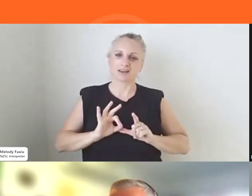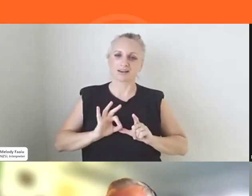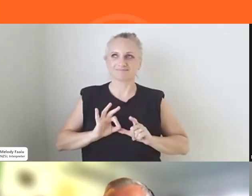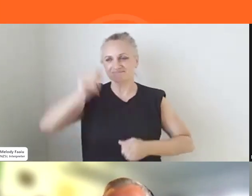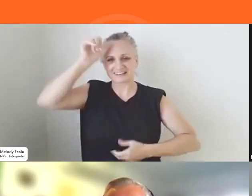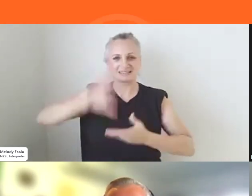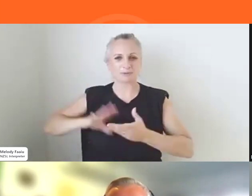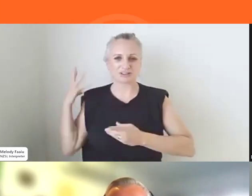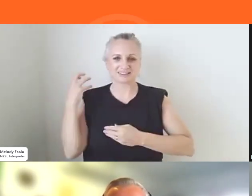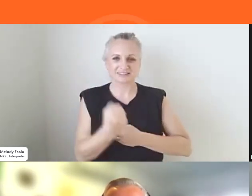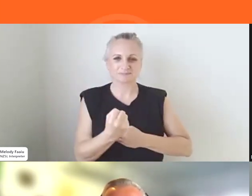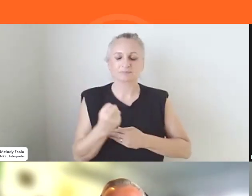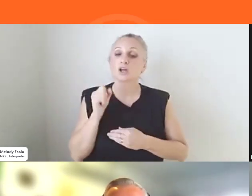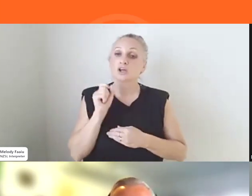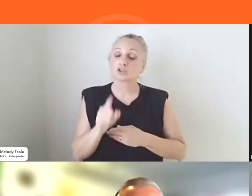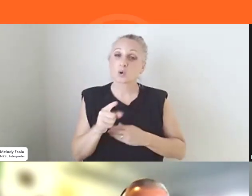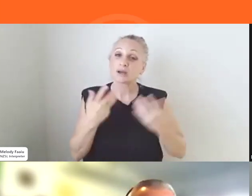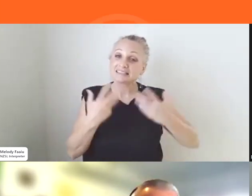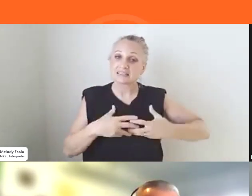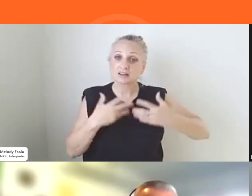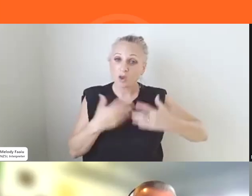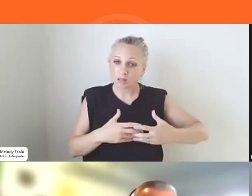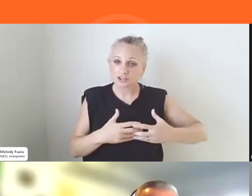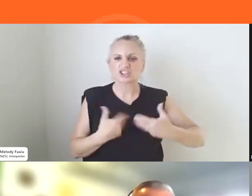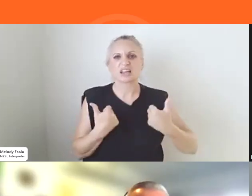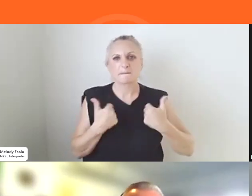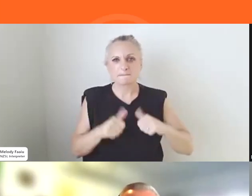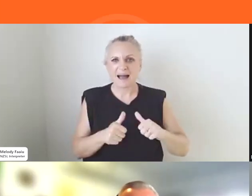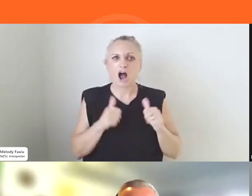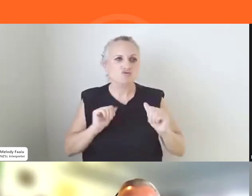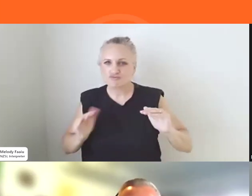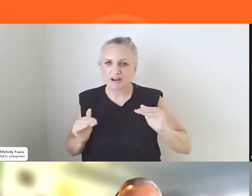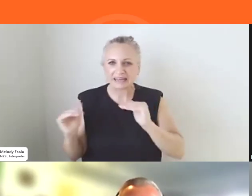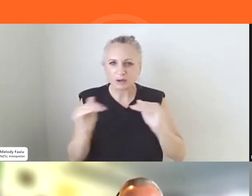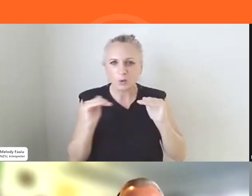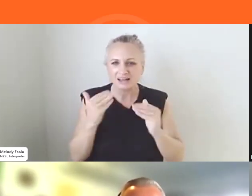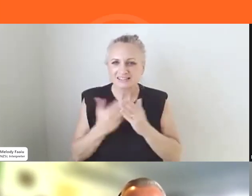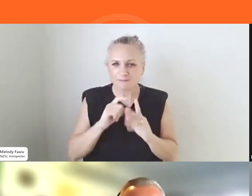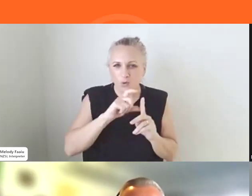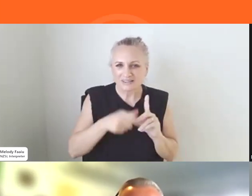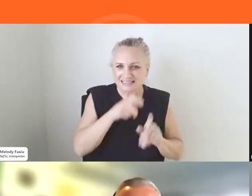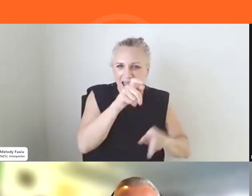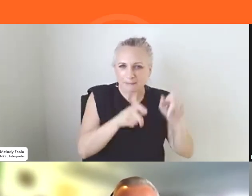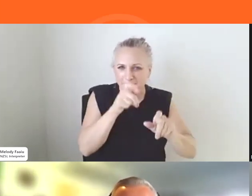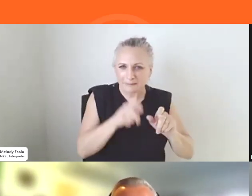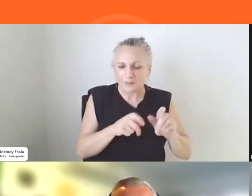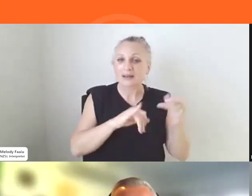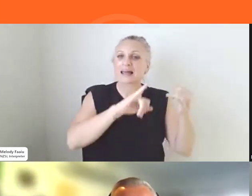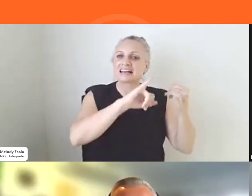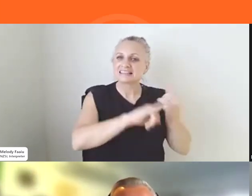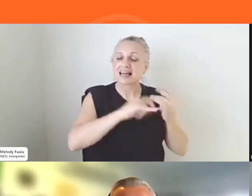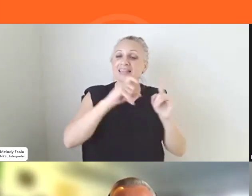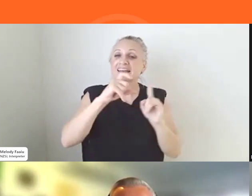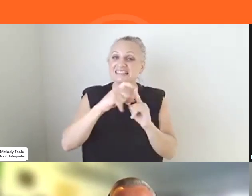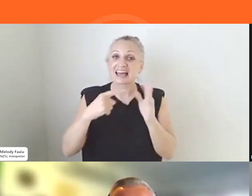that technology is a great equalizer for disabled people. Sally, Dan, and Tim gave some particularly